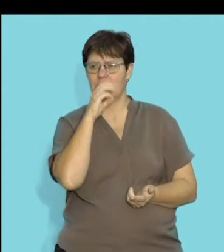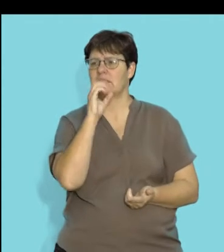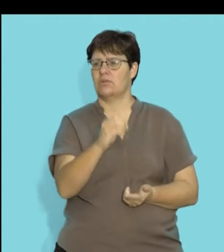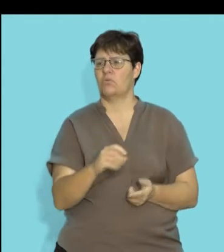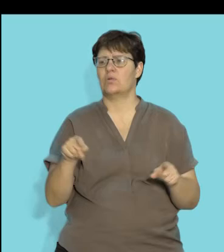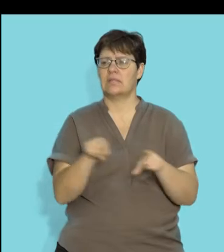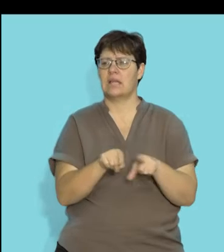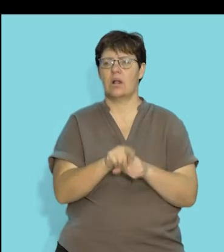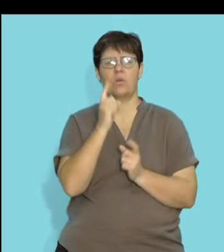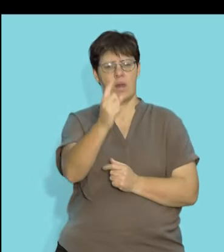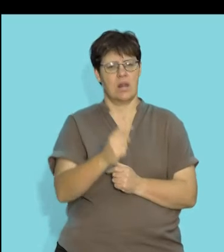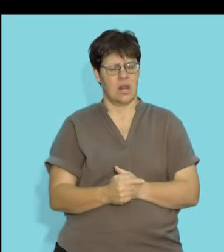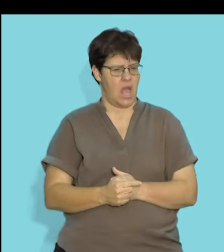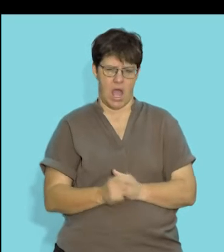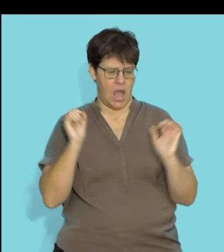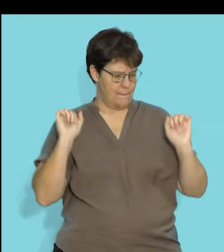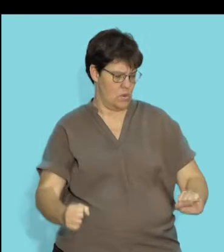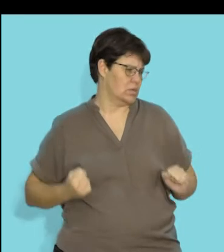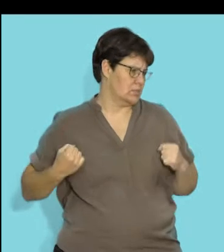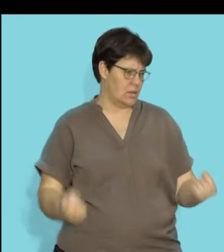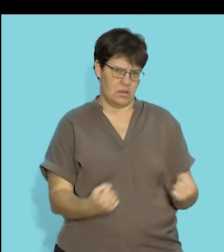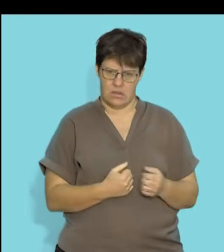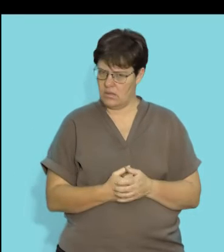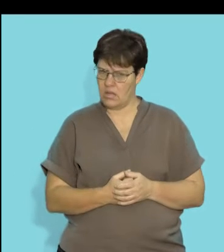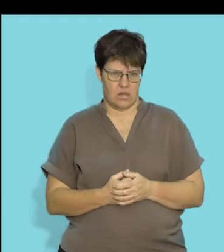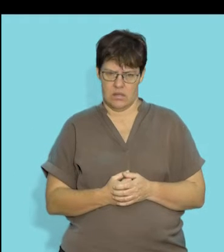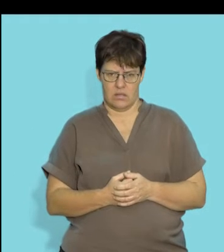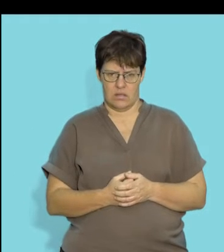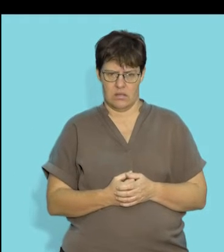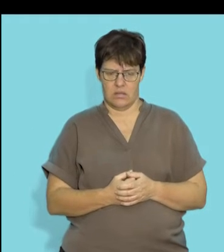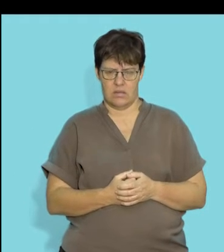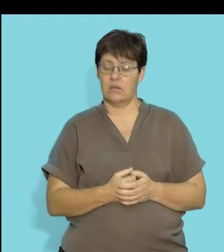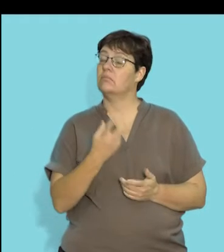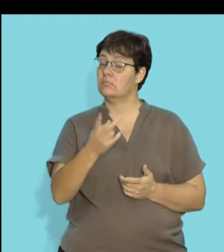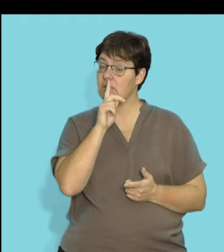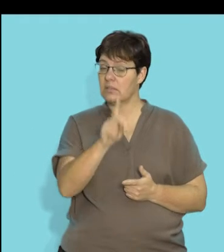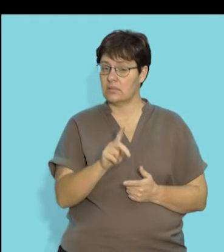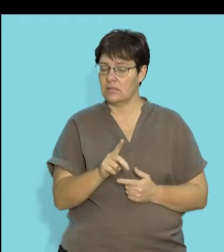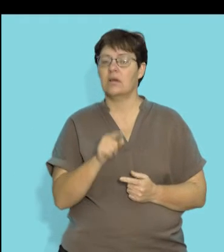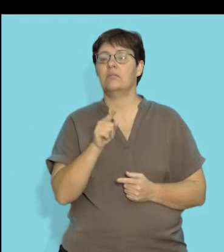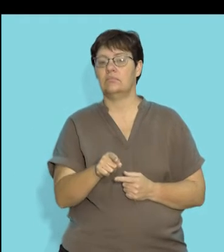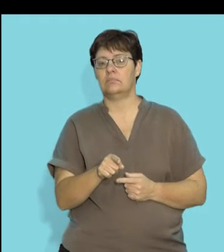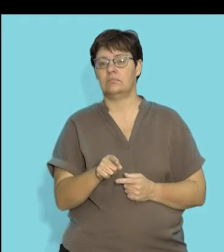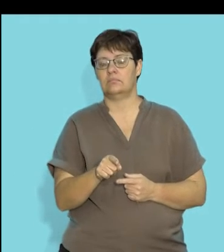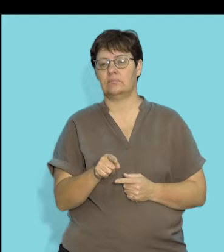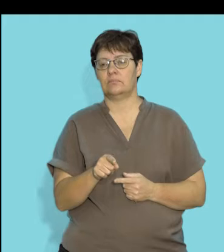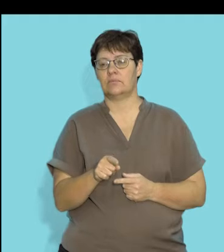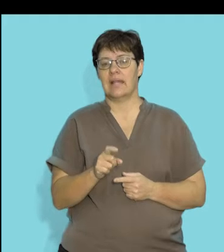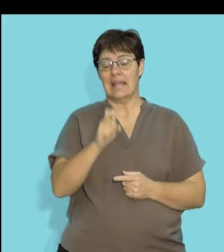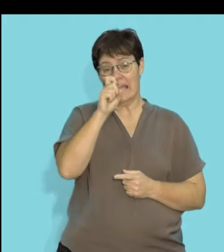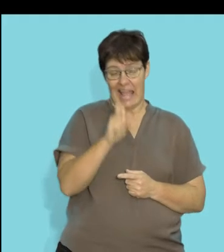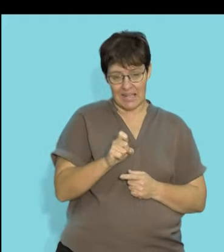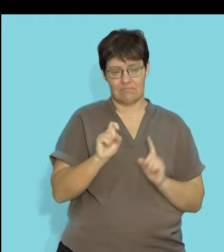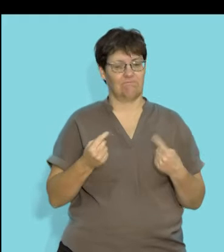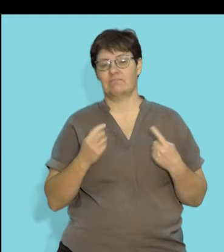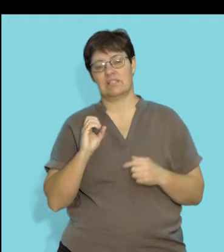will be 0 is equals to 1. There is no way that you will solve anything there. So, in terms of this,